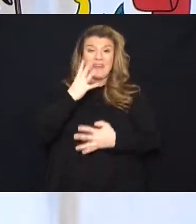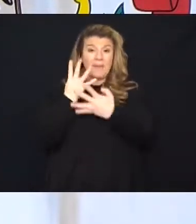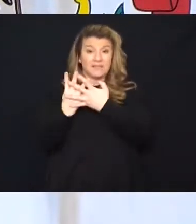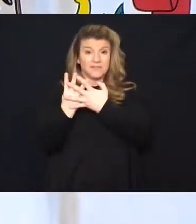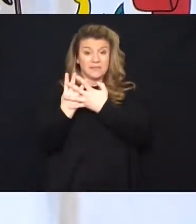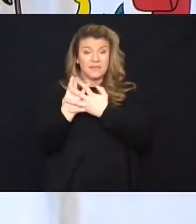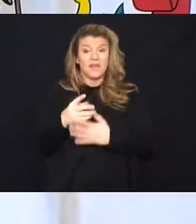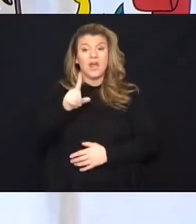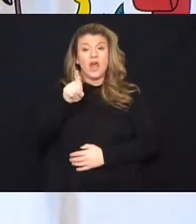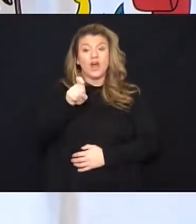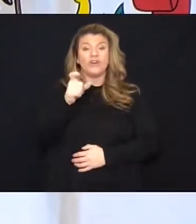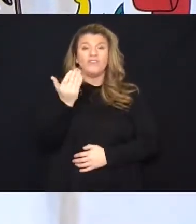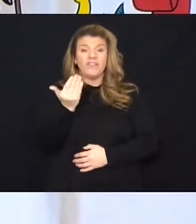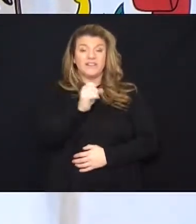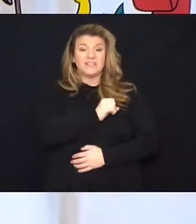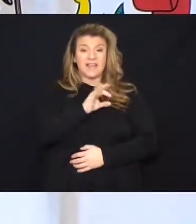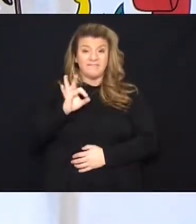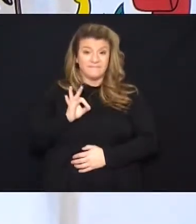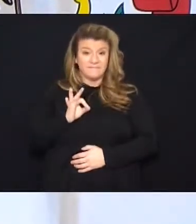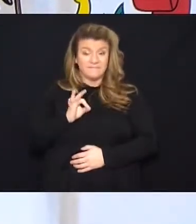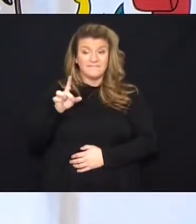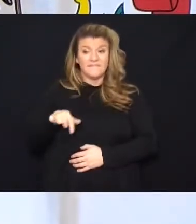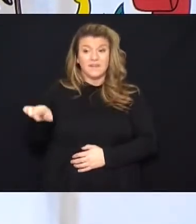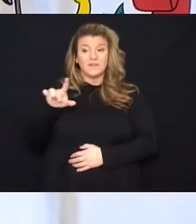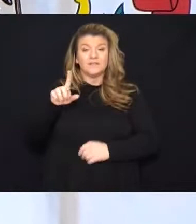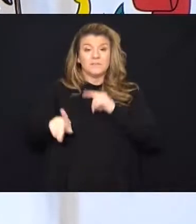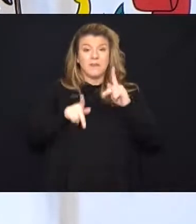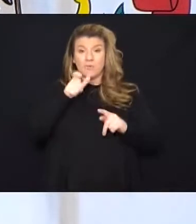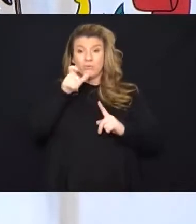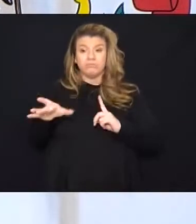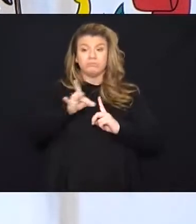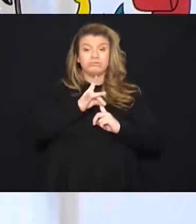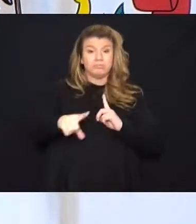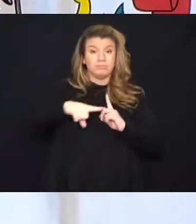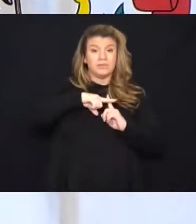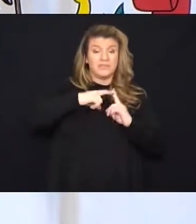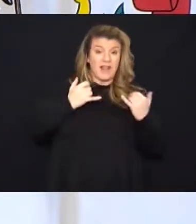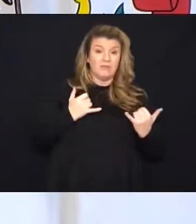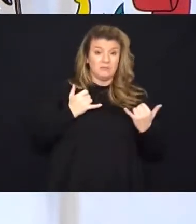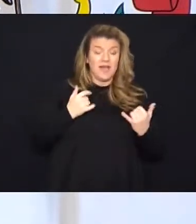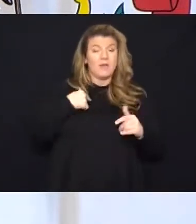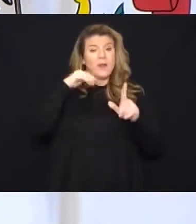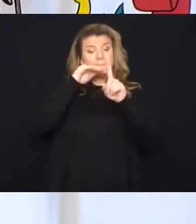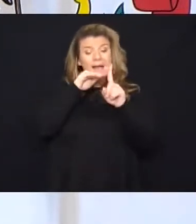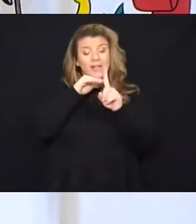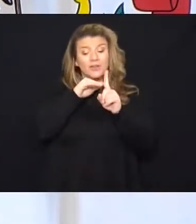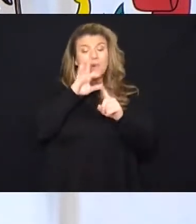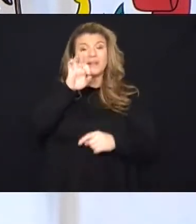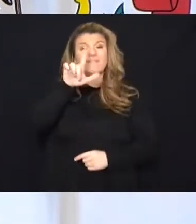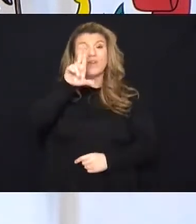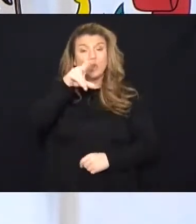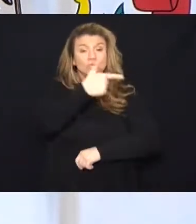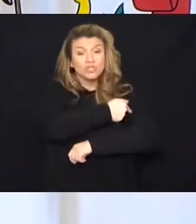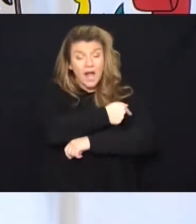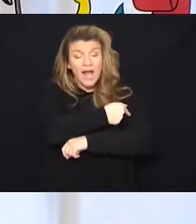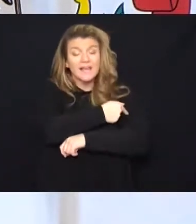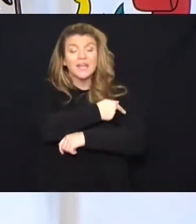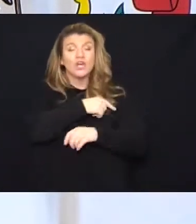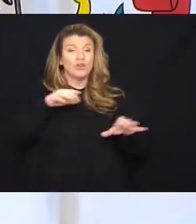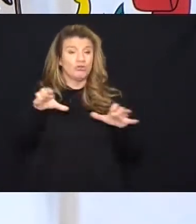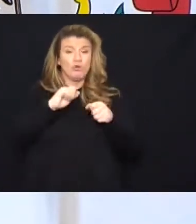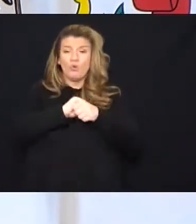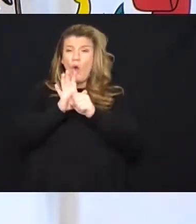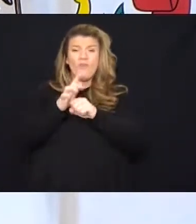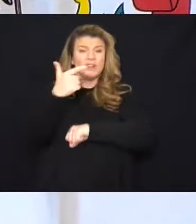and 115 staff folks that have this right now. I remind you about your flu shots. You can take your COVID shot at the